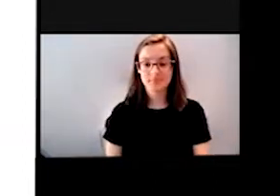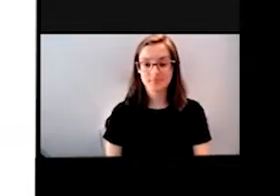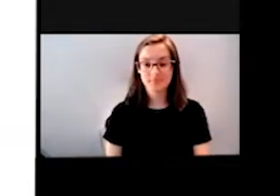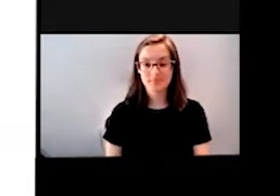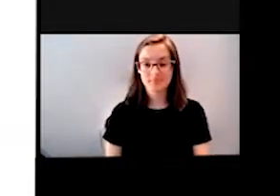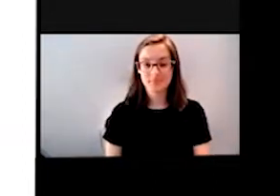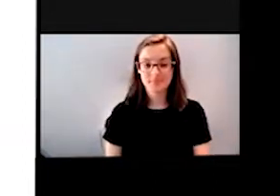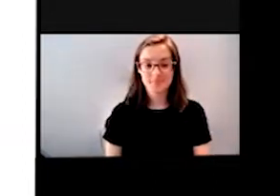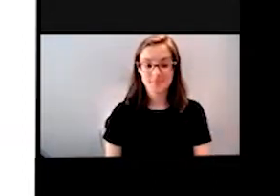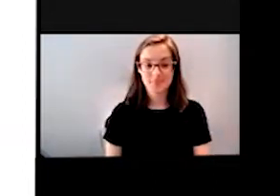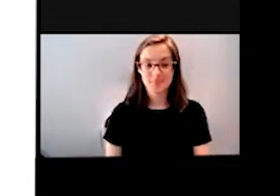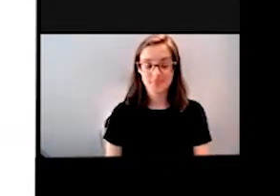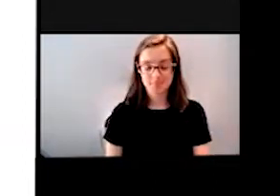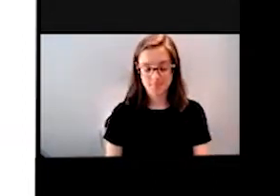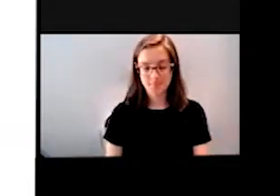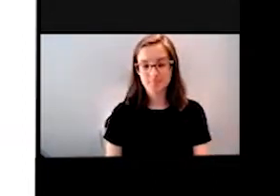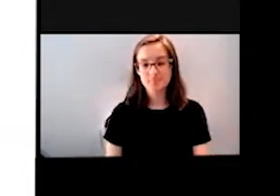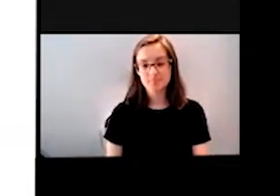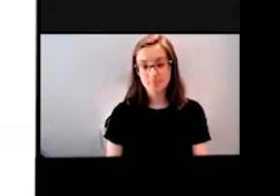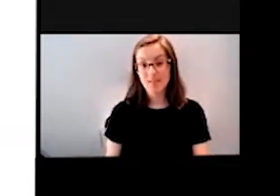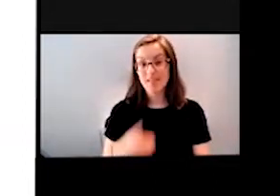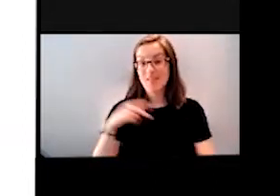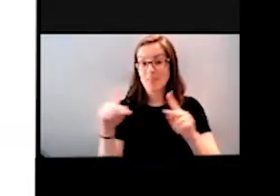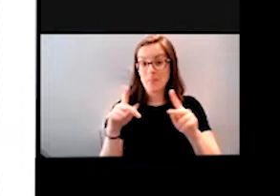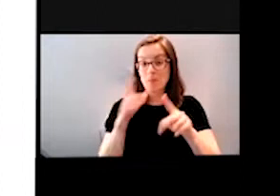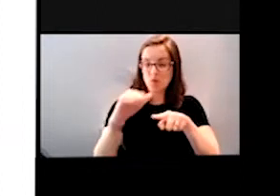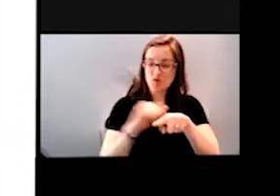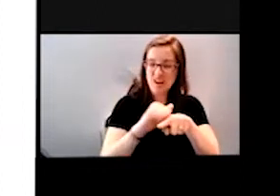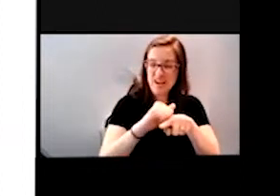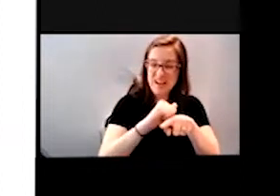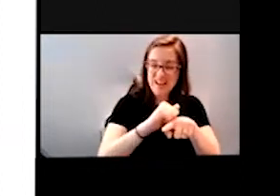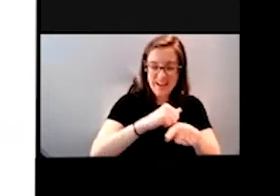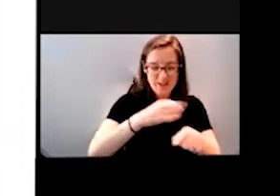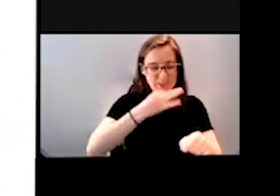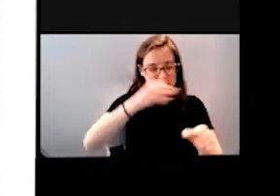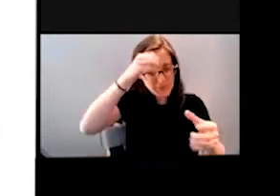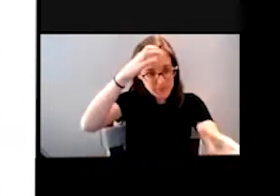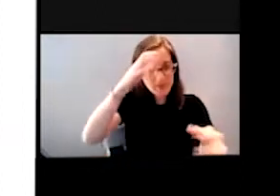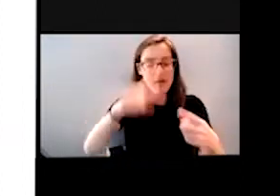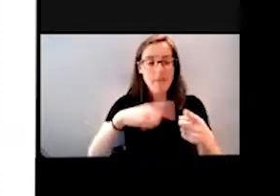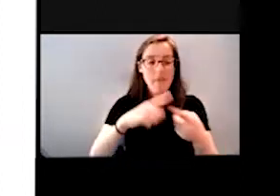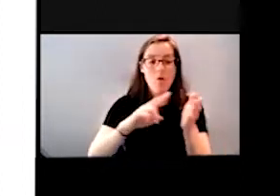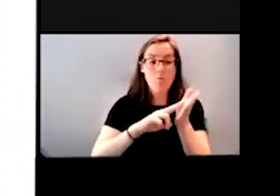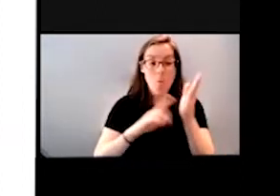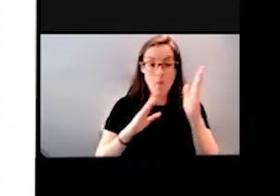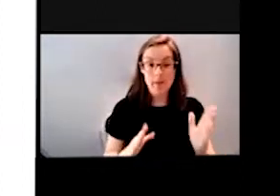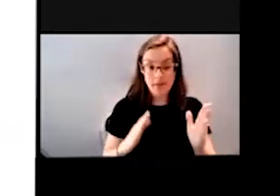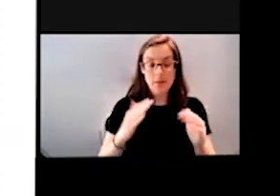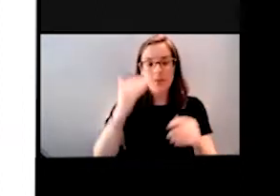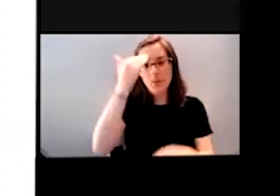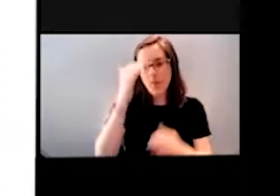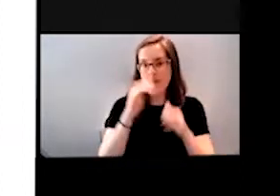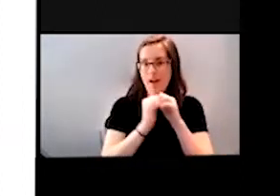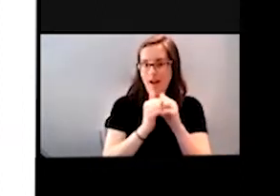We have trained enrollment assisters who can help people through the process of getting coverage and